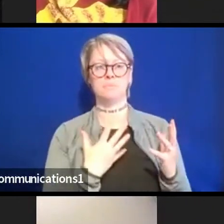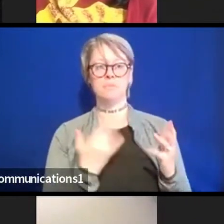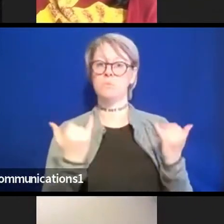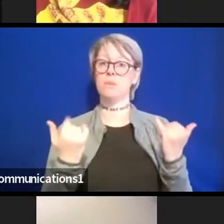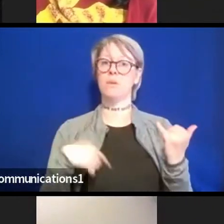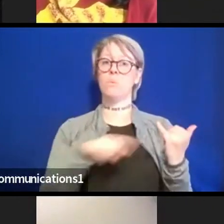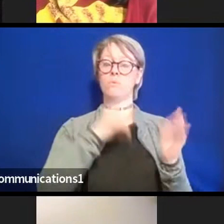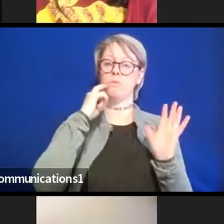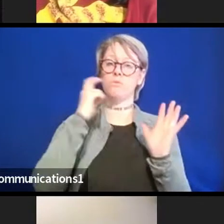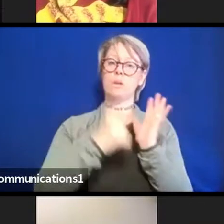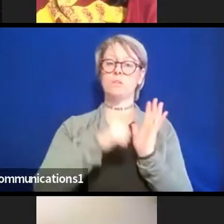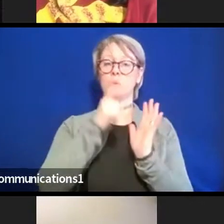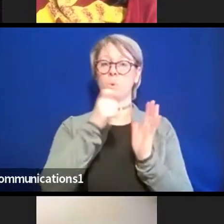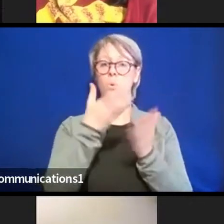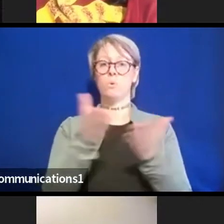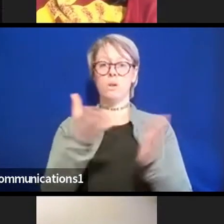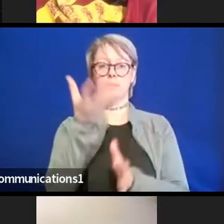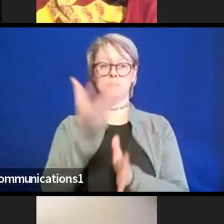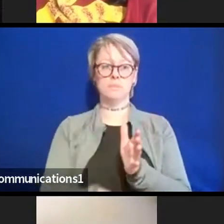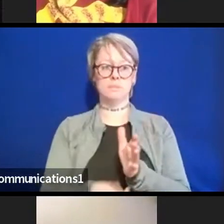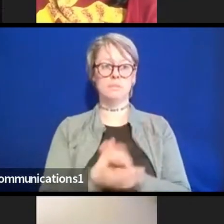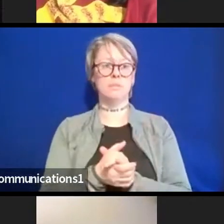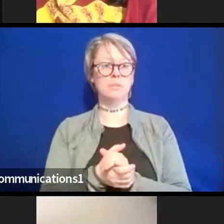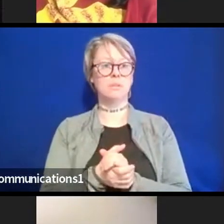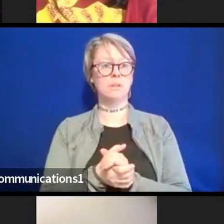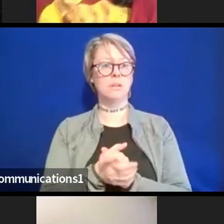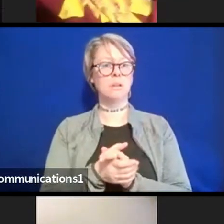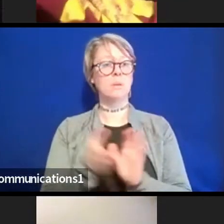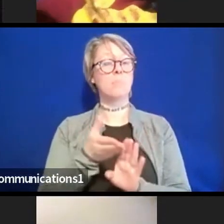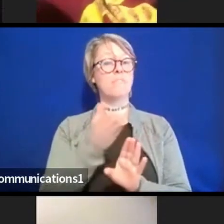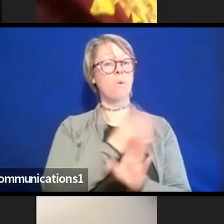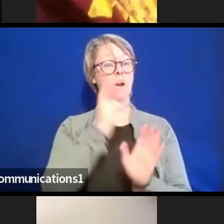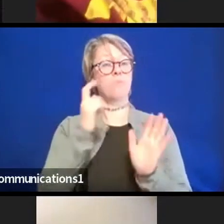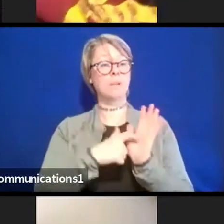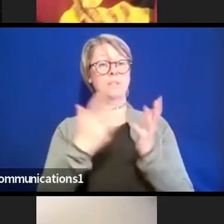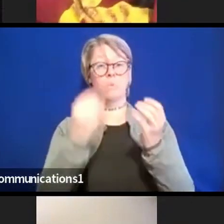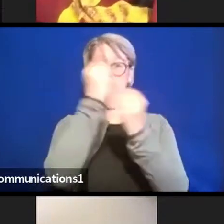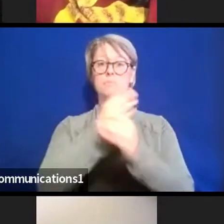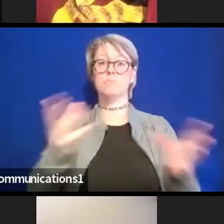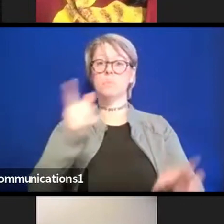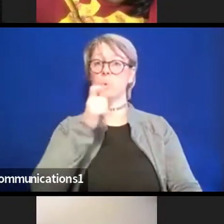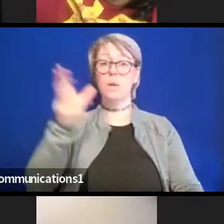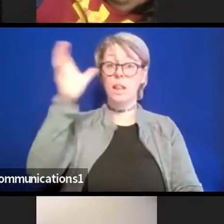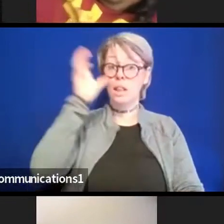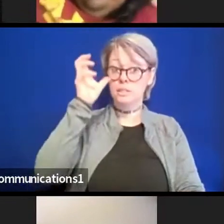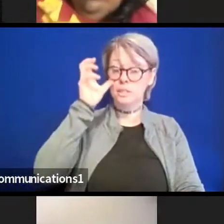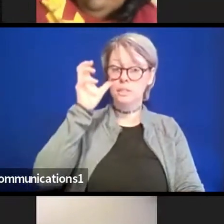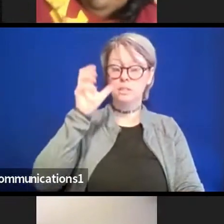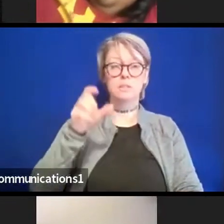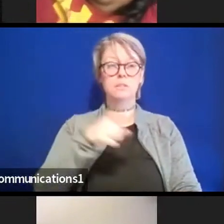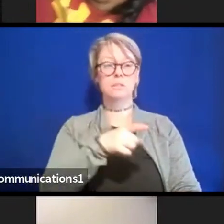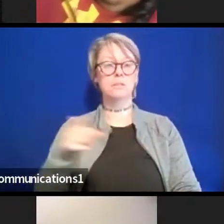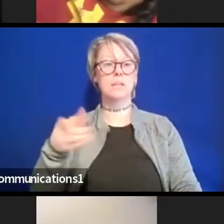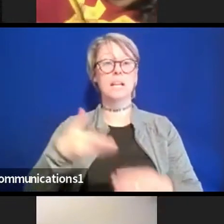now. And just before we do, I'm going to tell people who are listening that our next